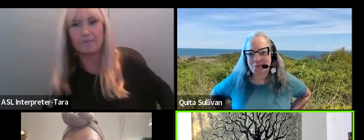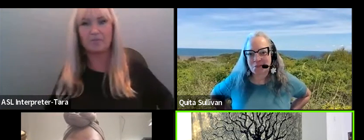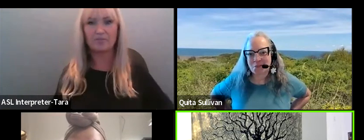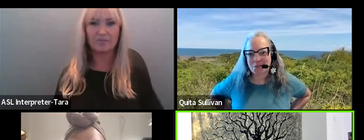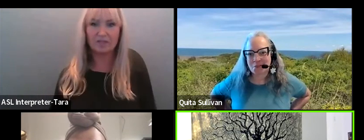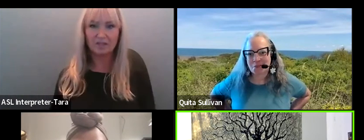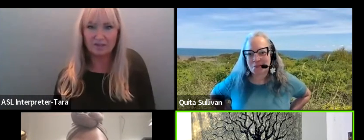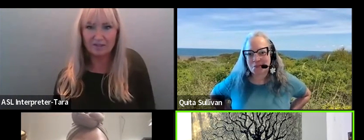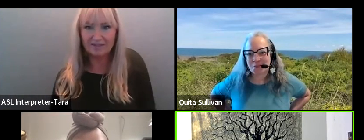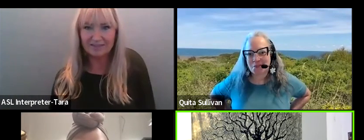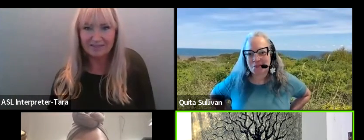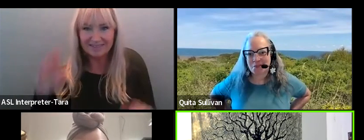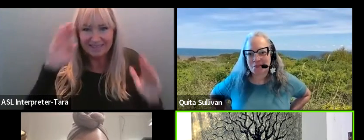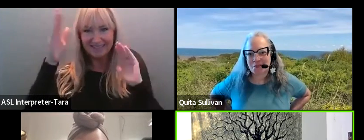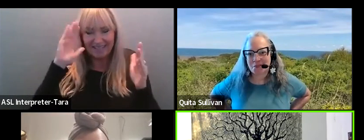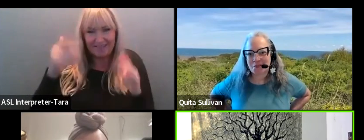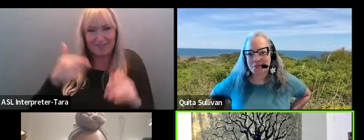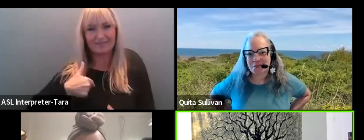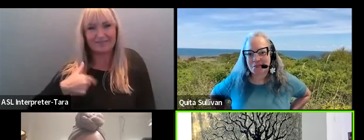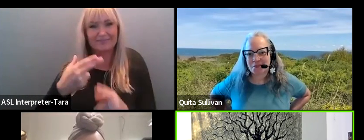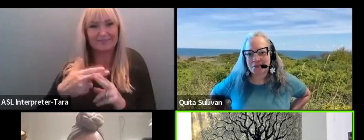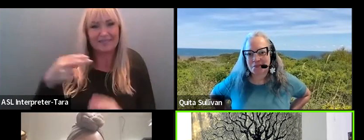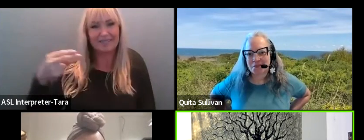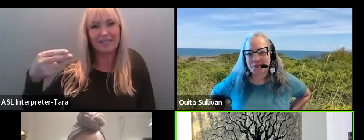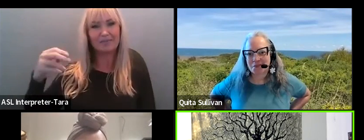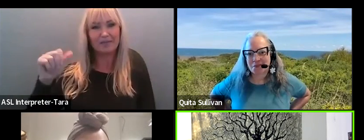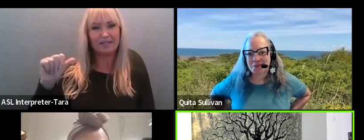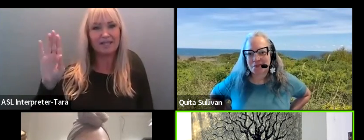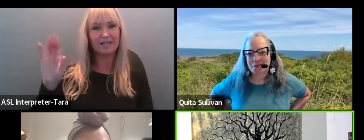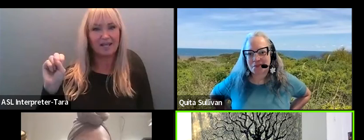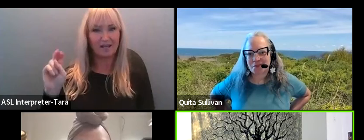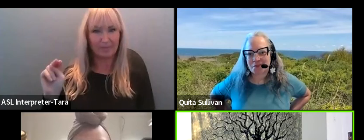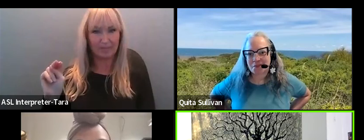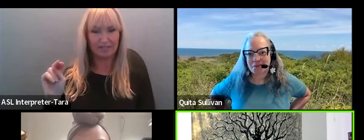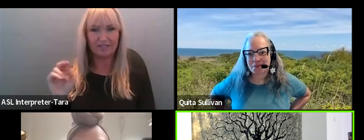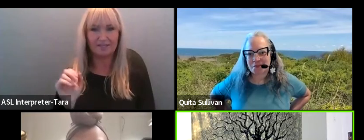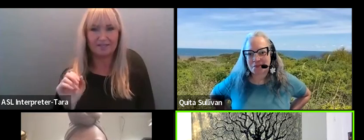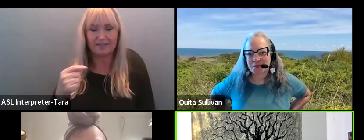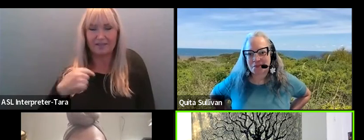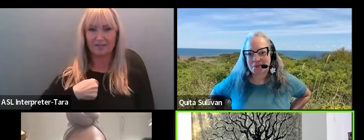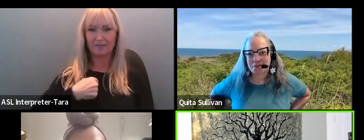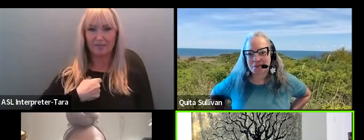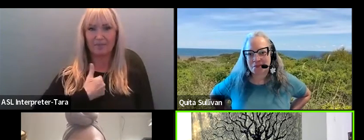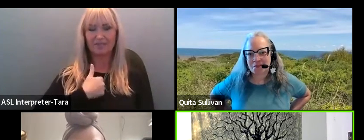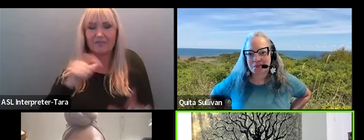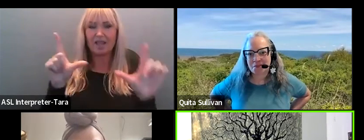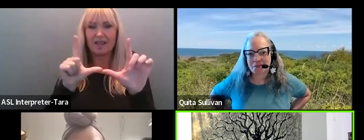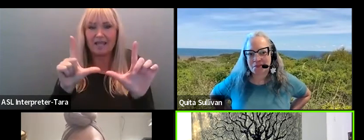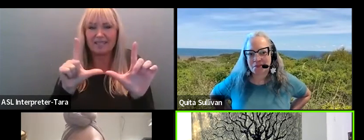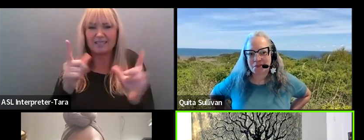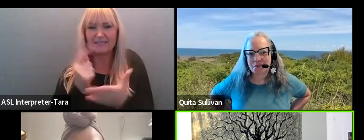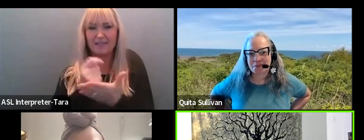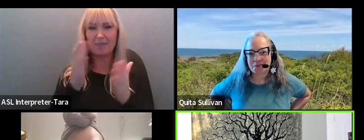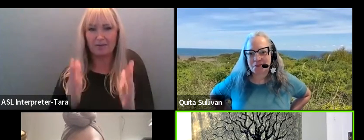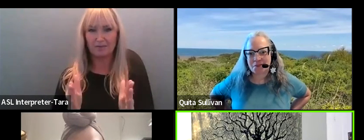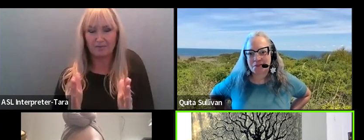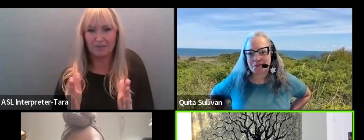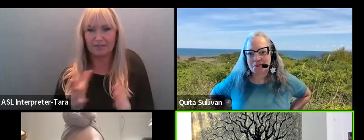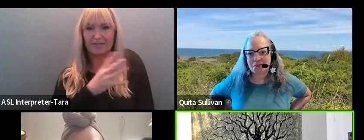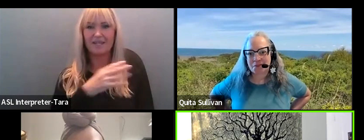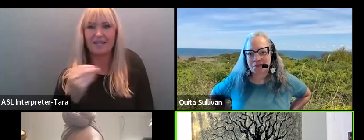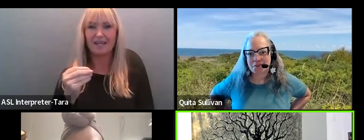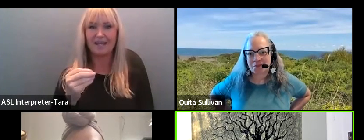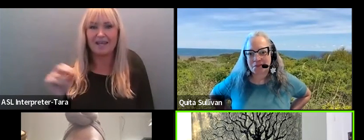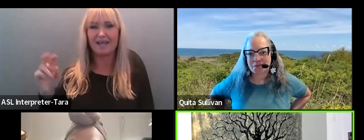Well, hello, everyone. My name is Haben. I'm actually a licensed therapist and a